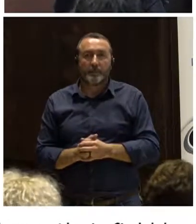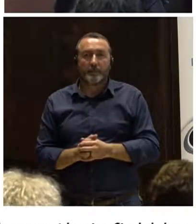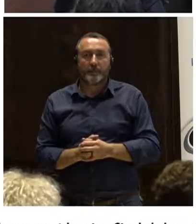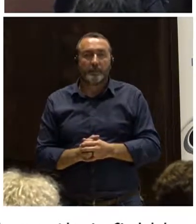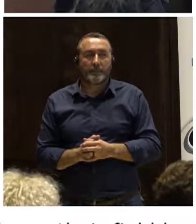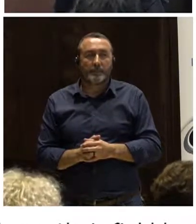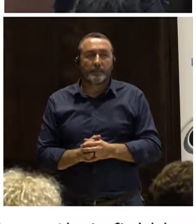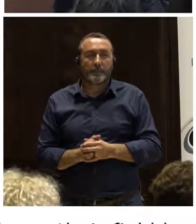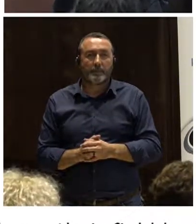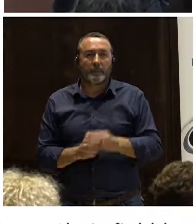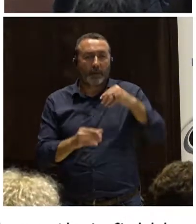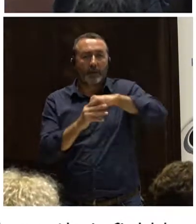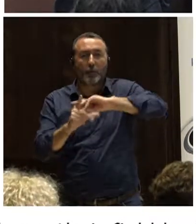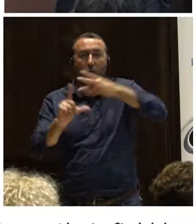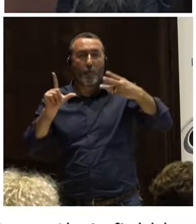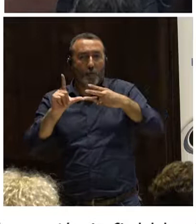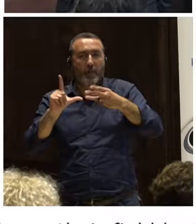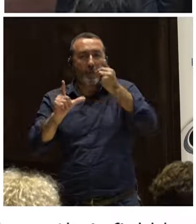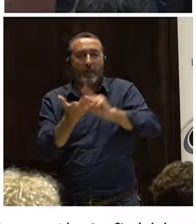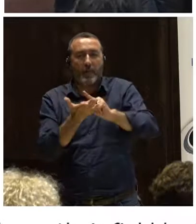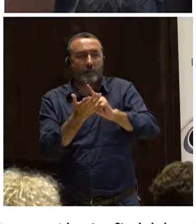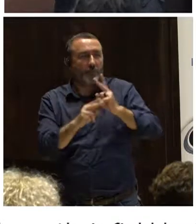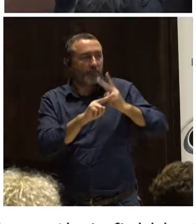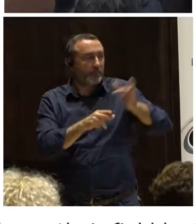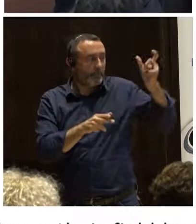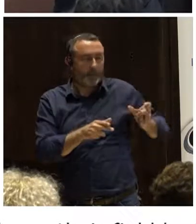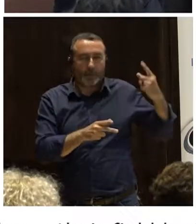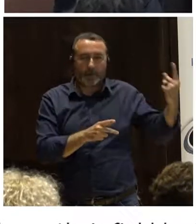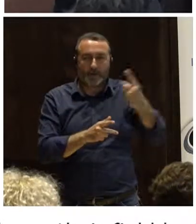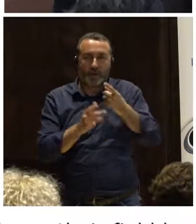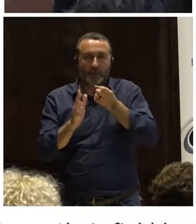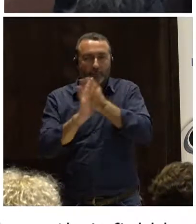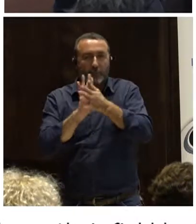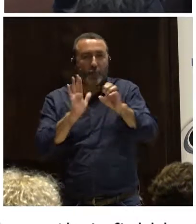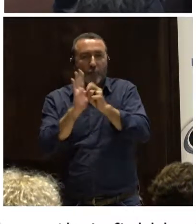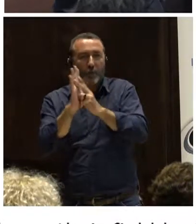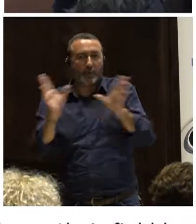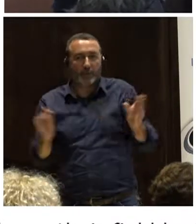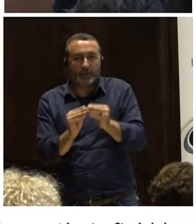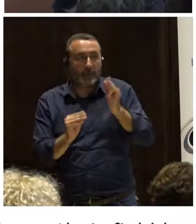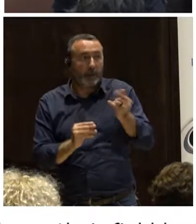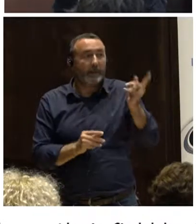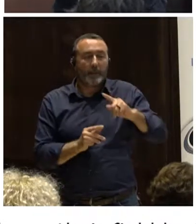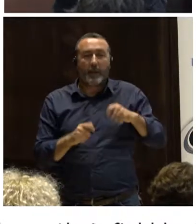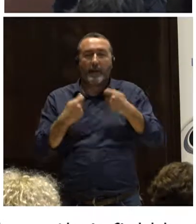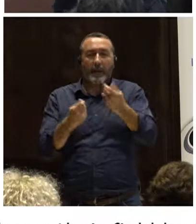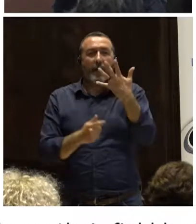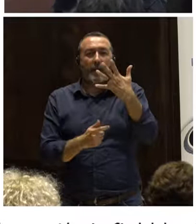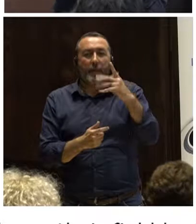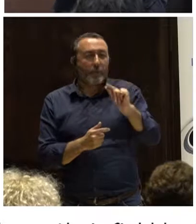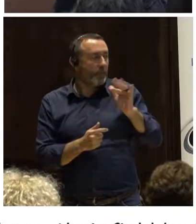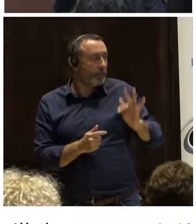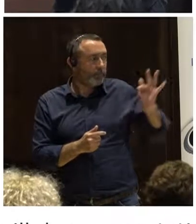web page, and after that they will have 5 minutes each to give you